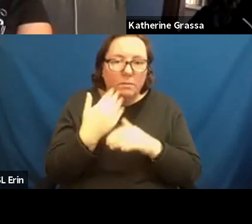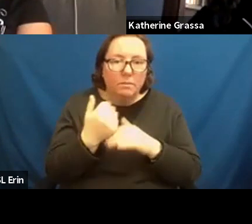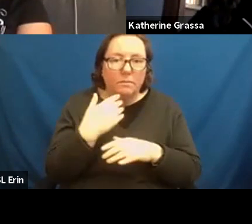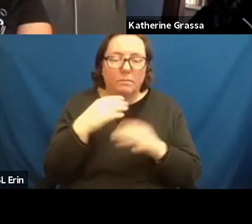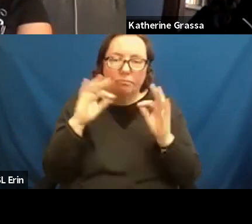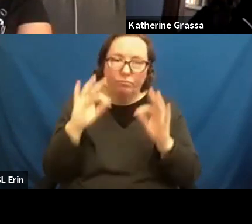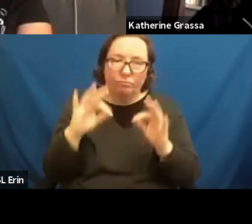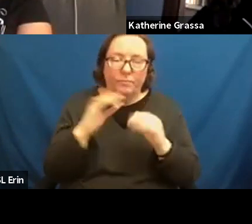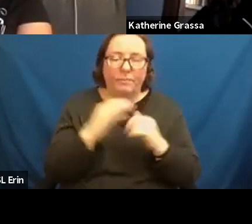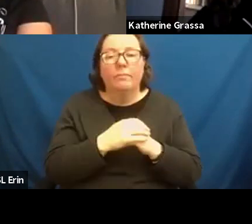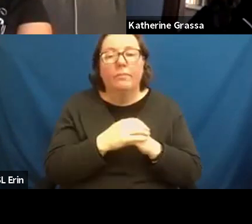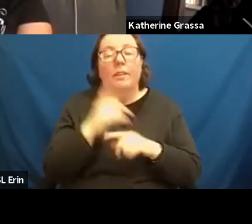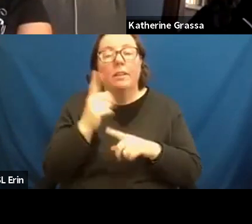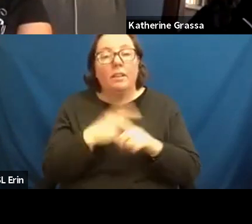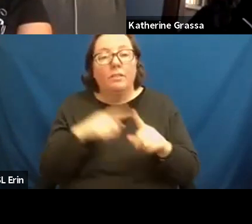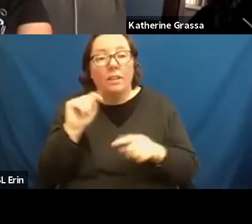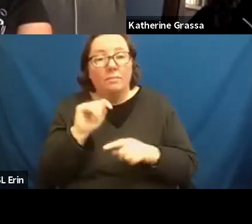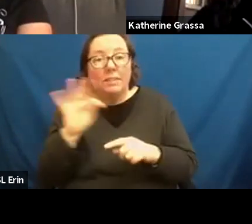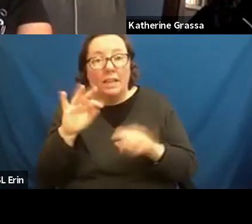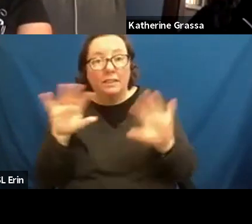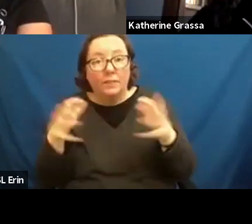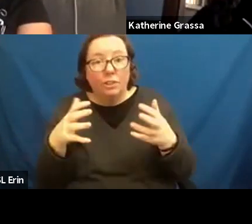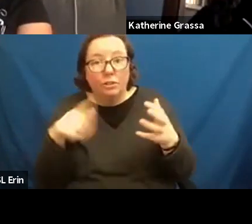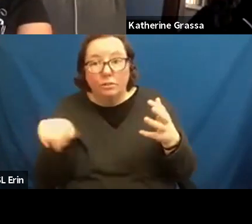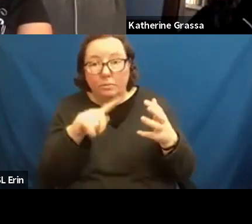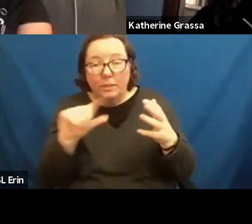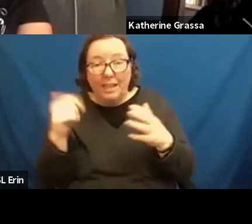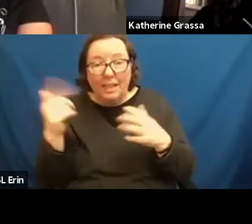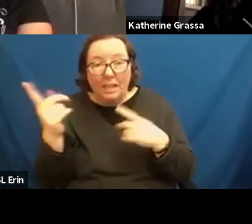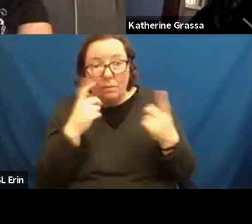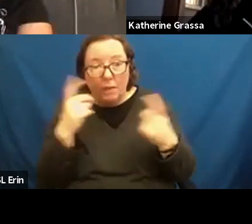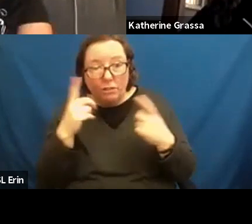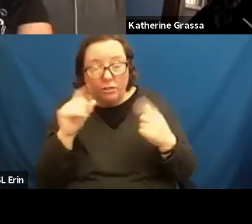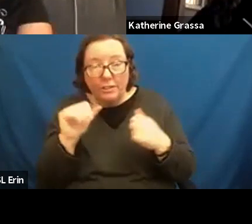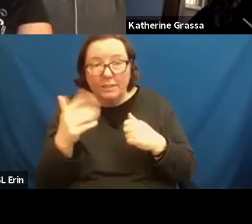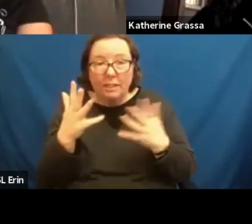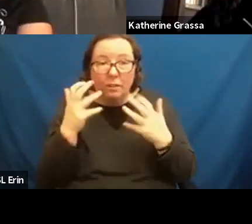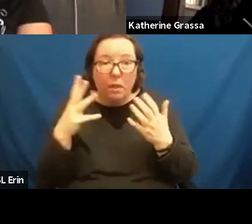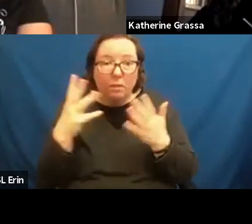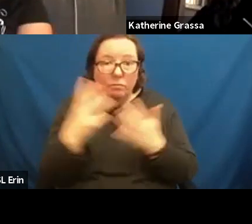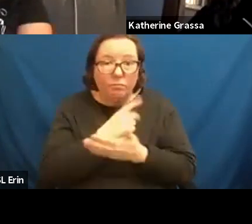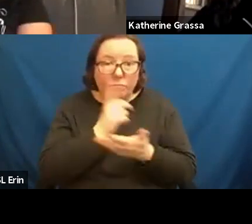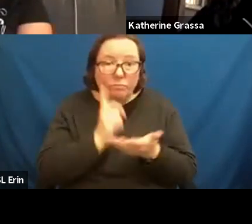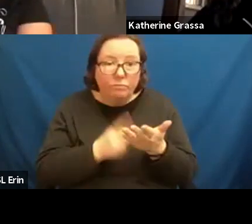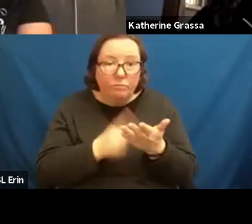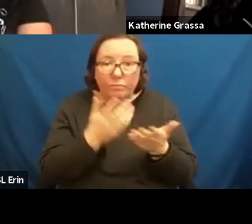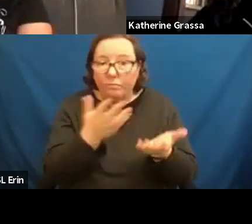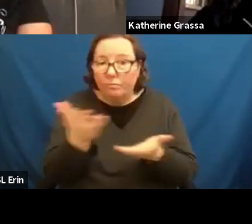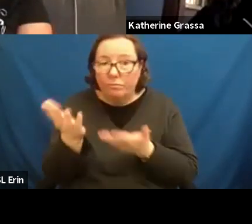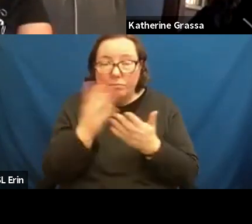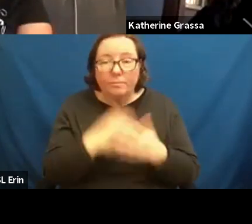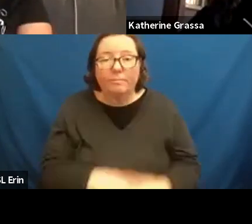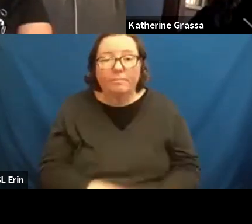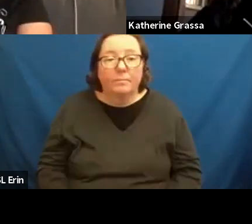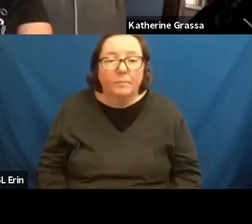Among the task force members, are there any questions at this time? Is there anything that you'd like to discuss?